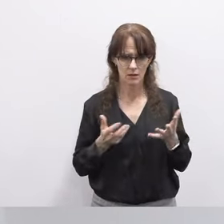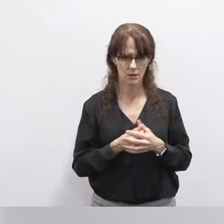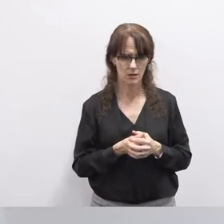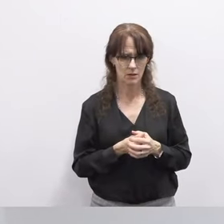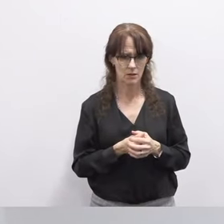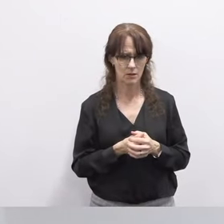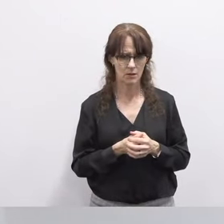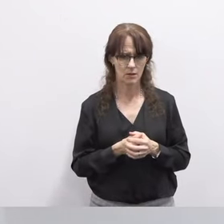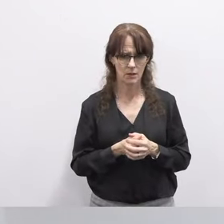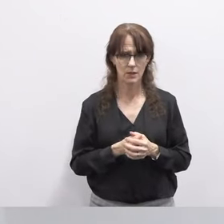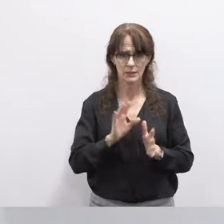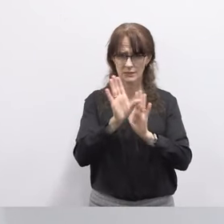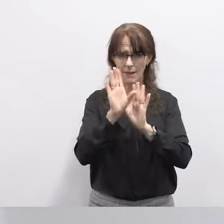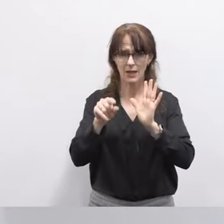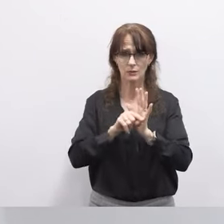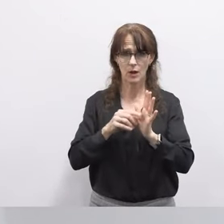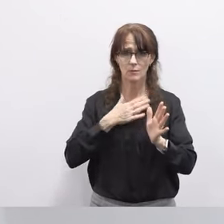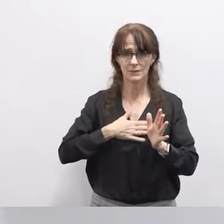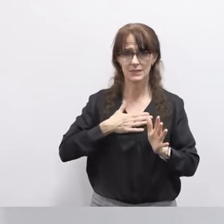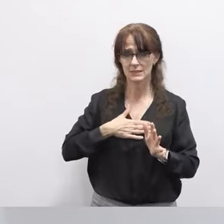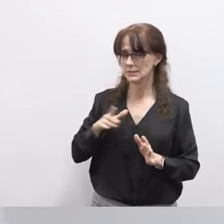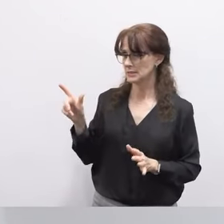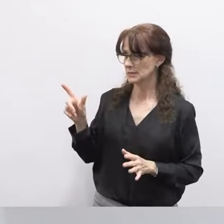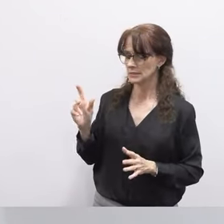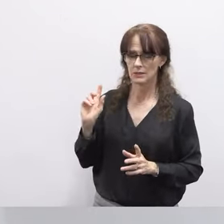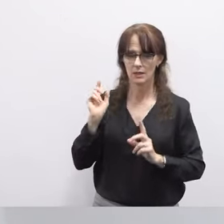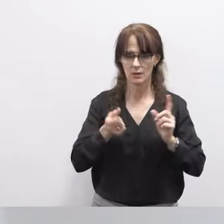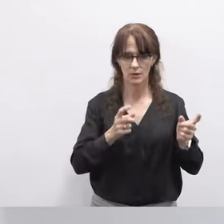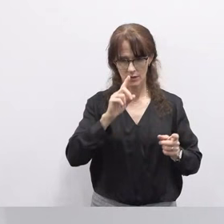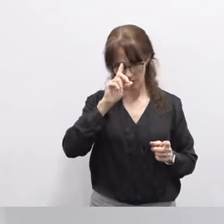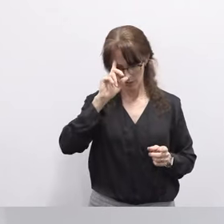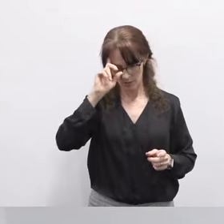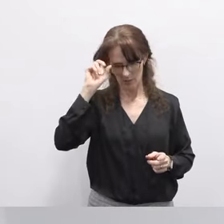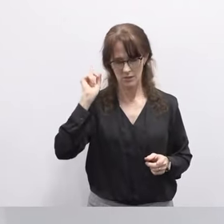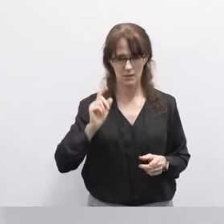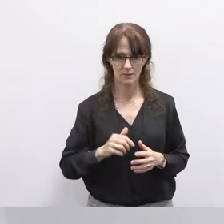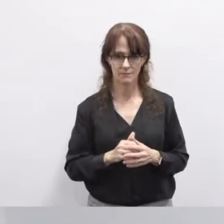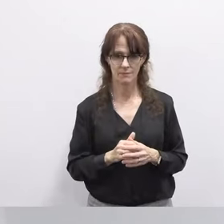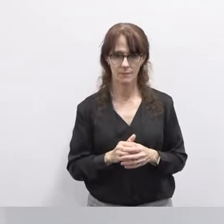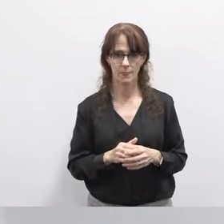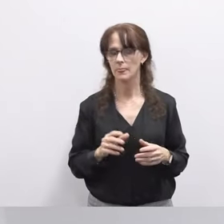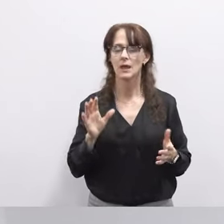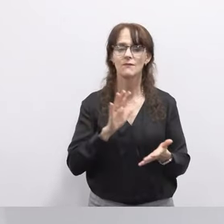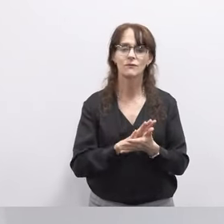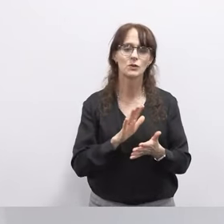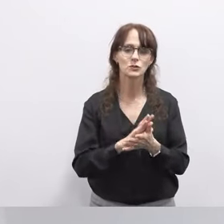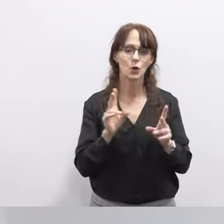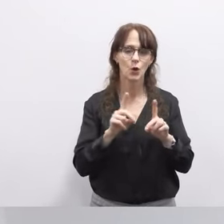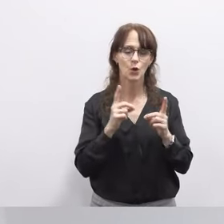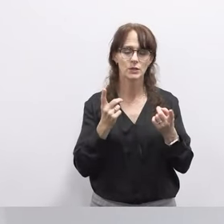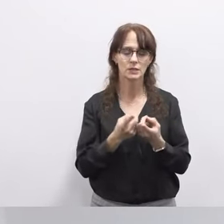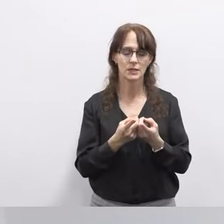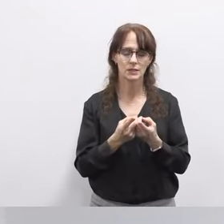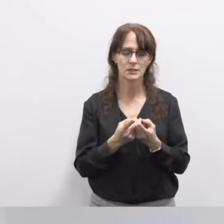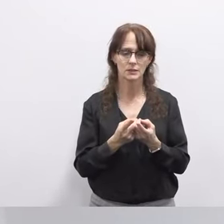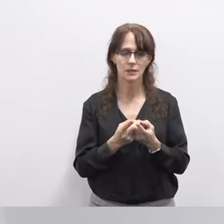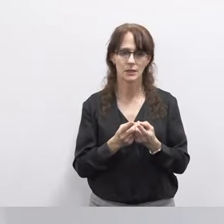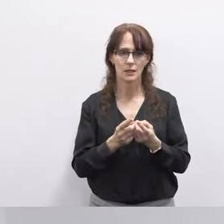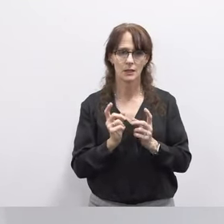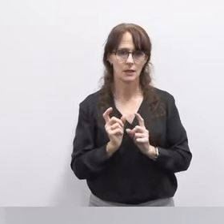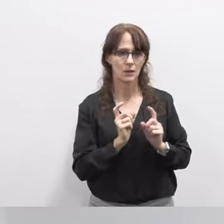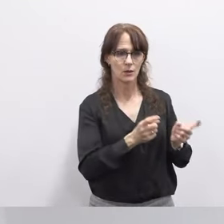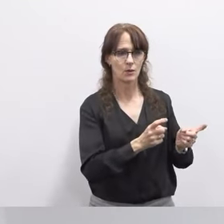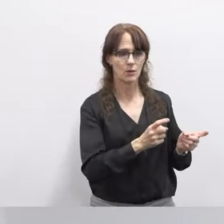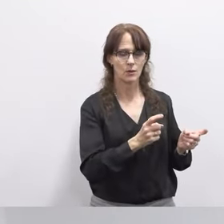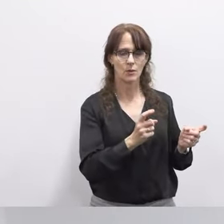Mr. Miranda, can you give us some background on this item, please? And provide a few highlights. So for school districts to convey property to another public agency,